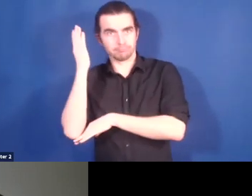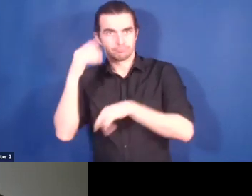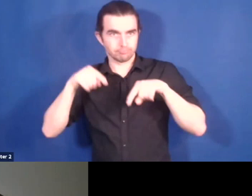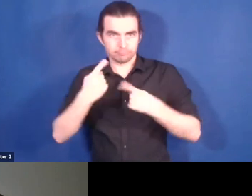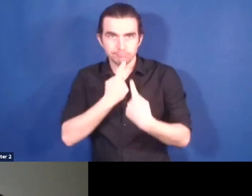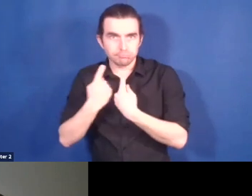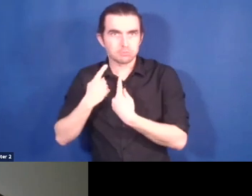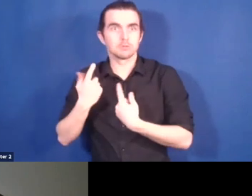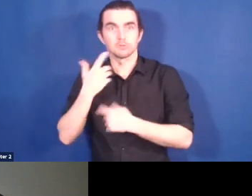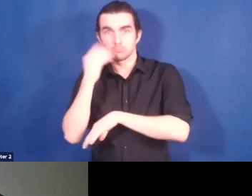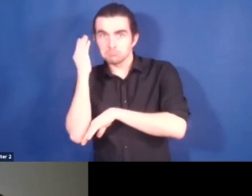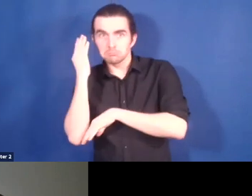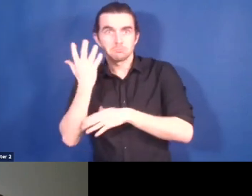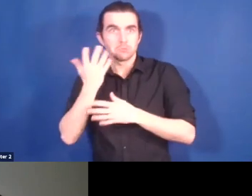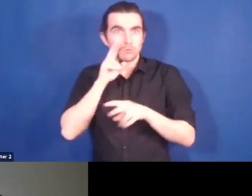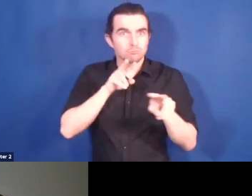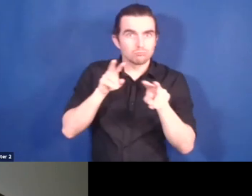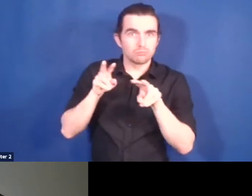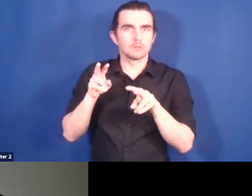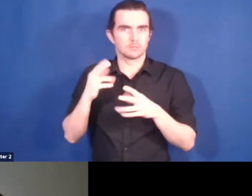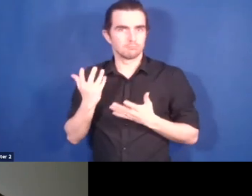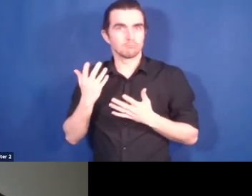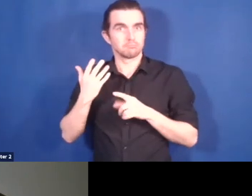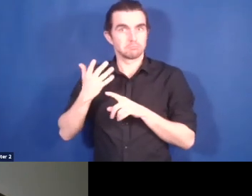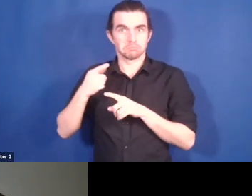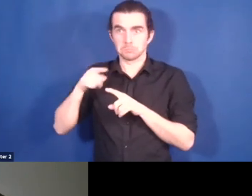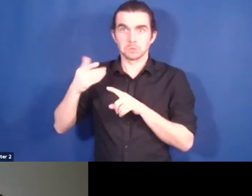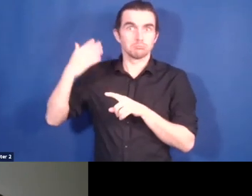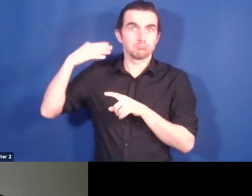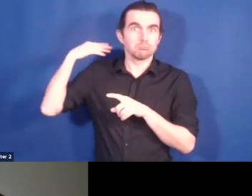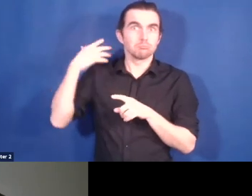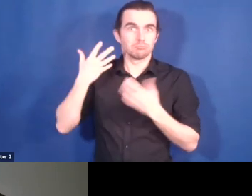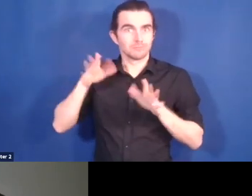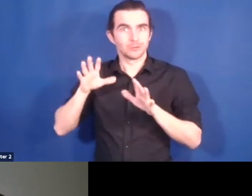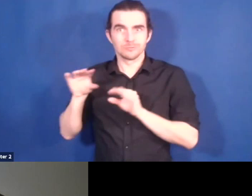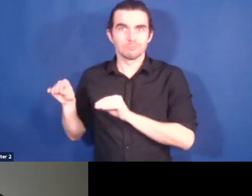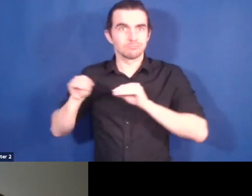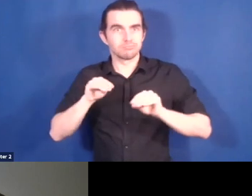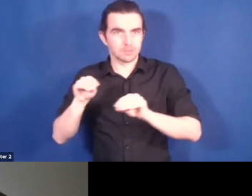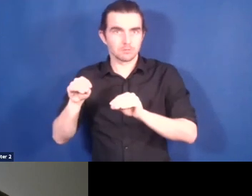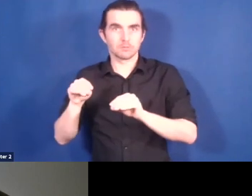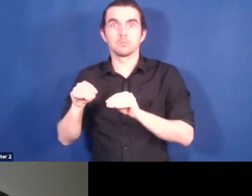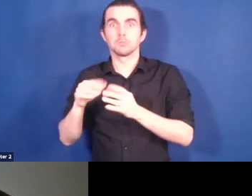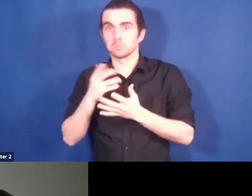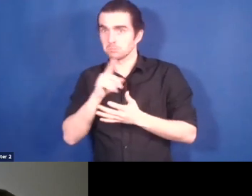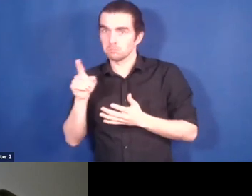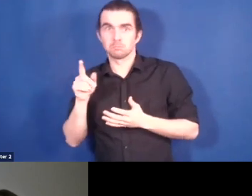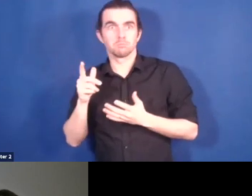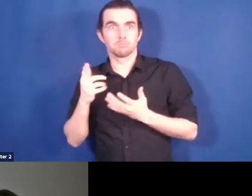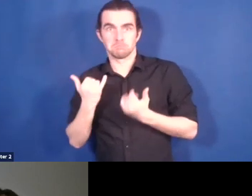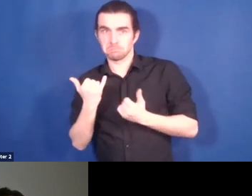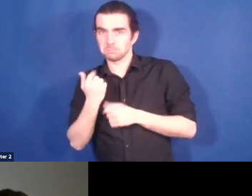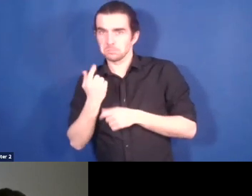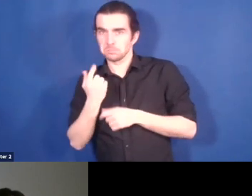were now contributing. And tertiary education follows primary and